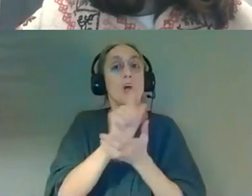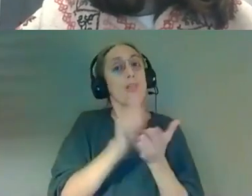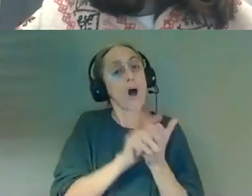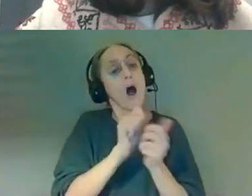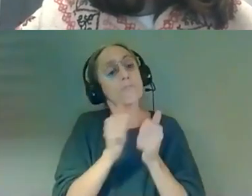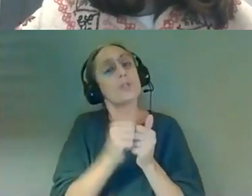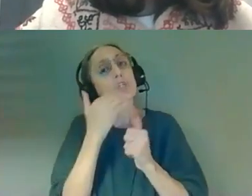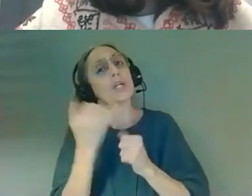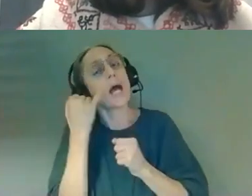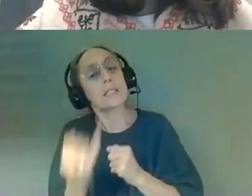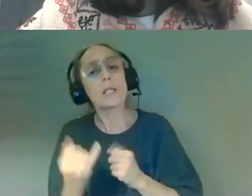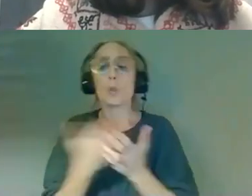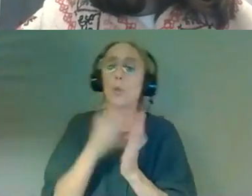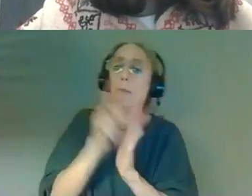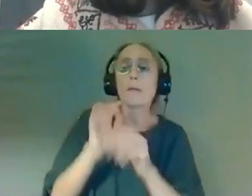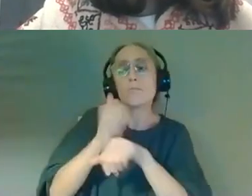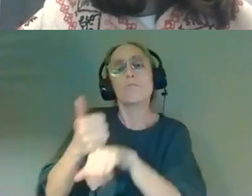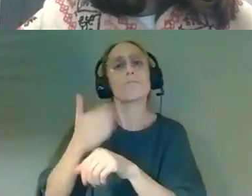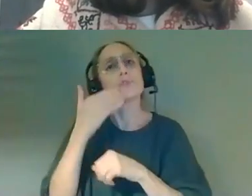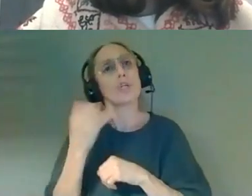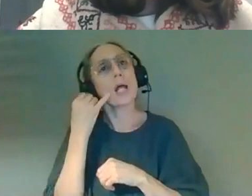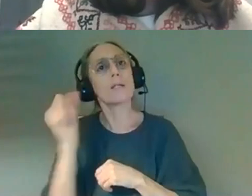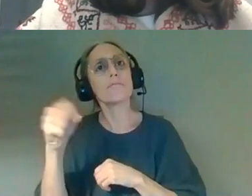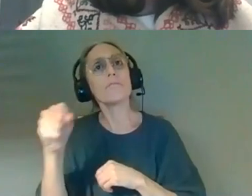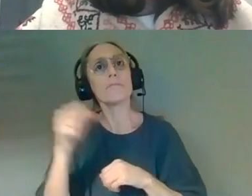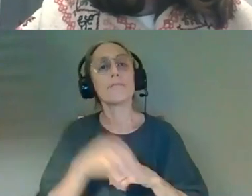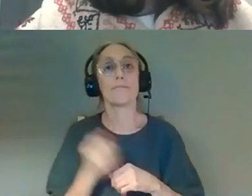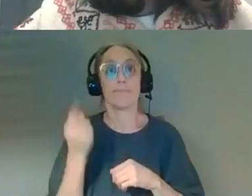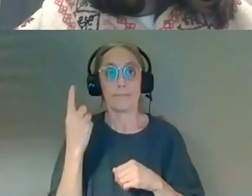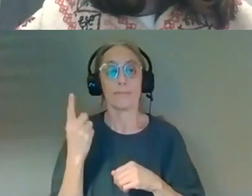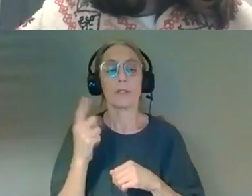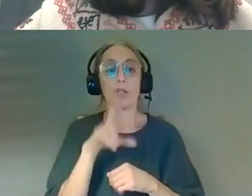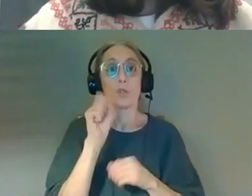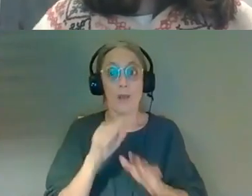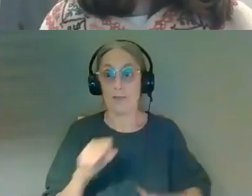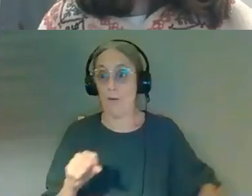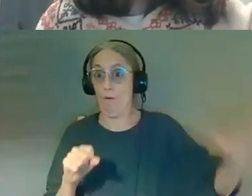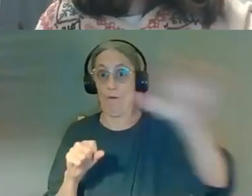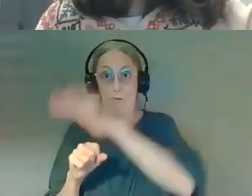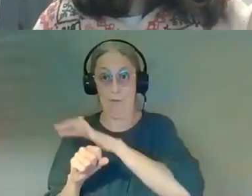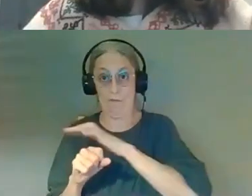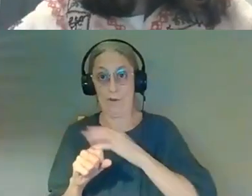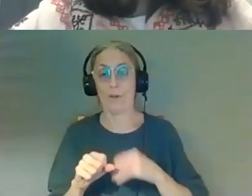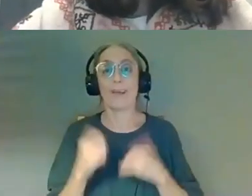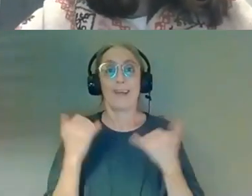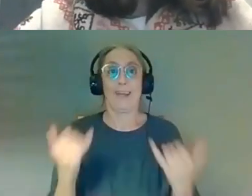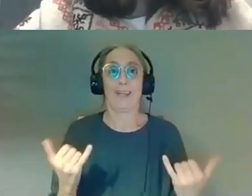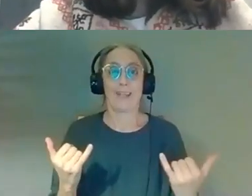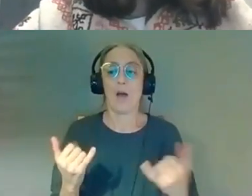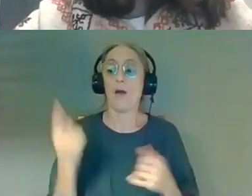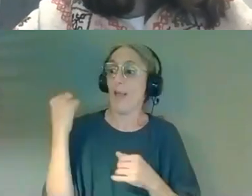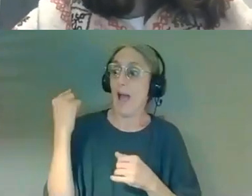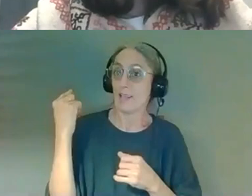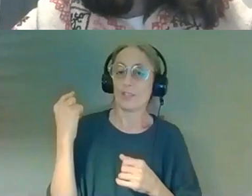necessary, mm-hmm. I think what we're seeing in the United States, from national statistics, 15 million more people are food insecure than last year at this